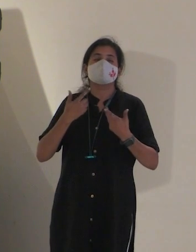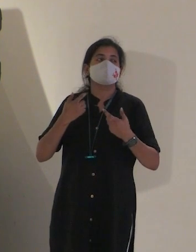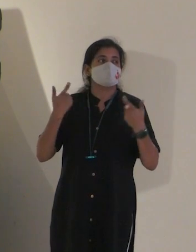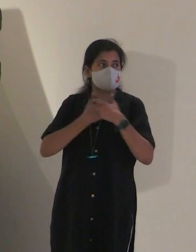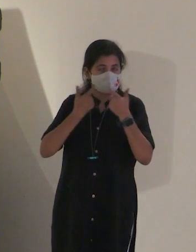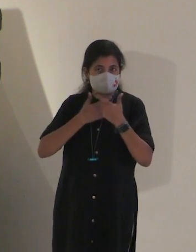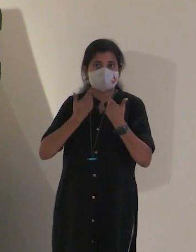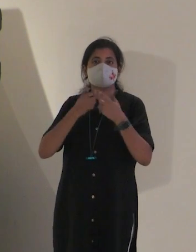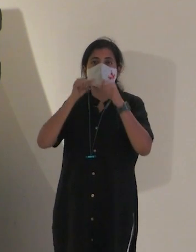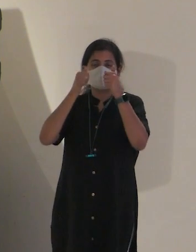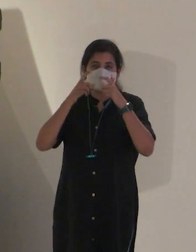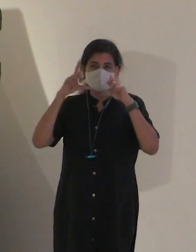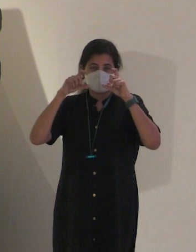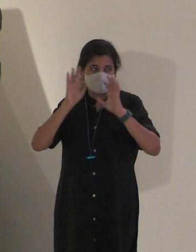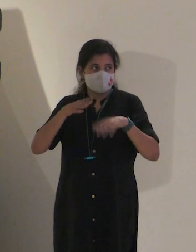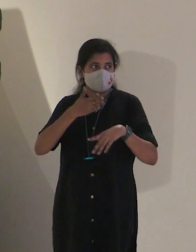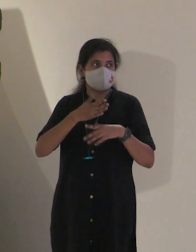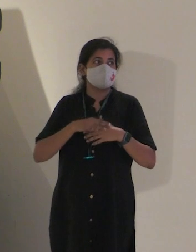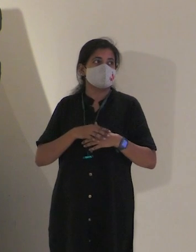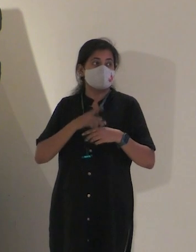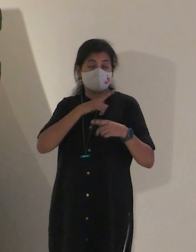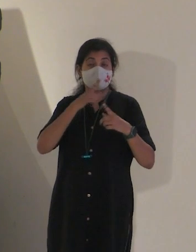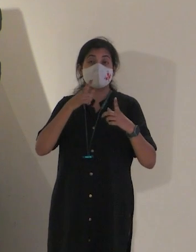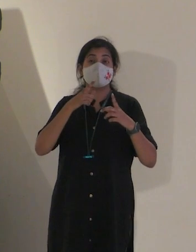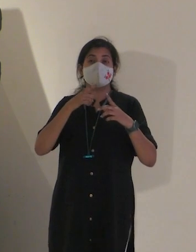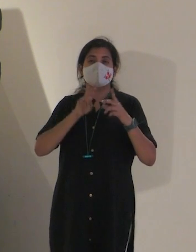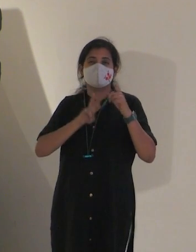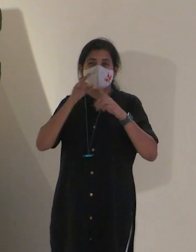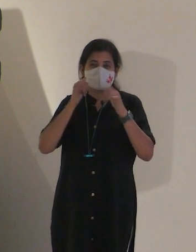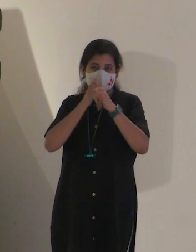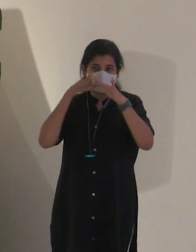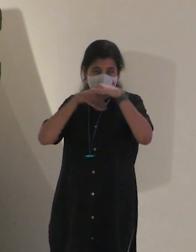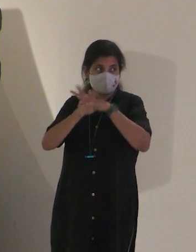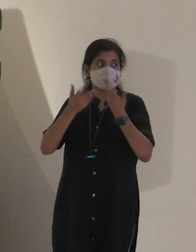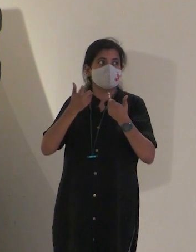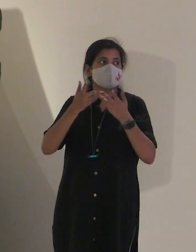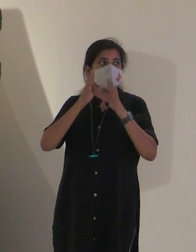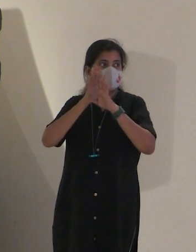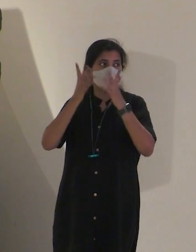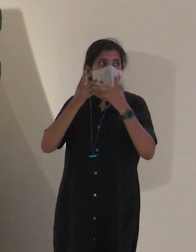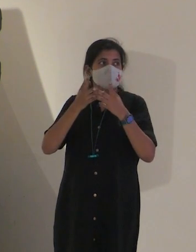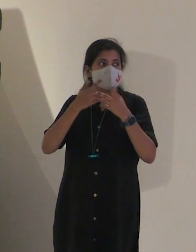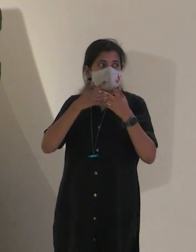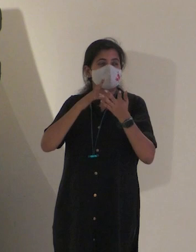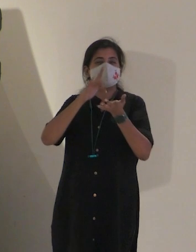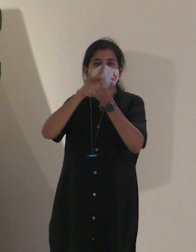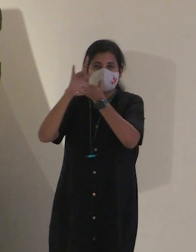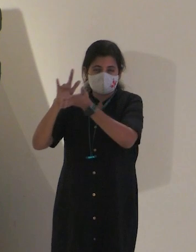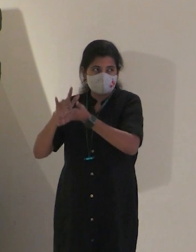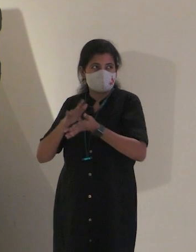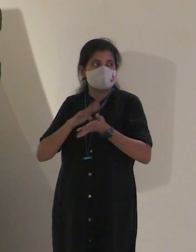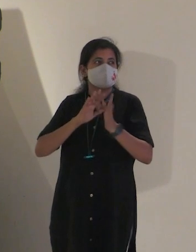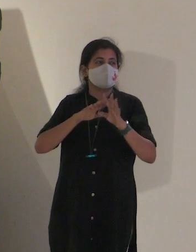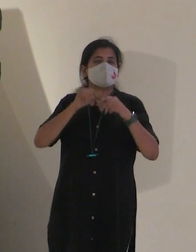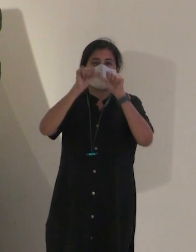Lord Cornwallis in Victoria Memorial Hall, in a space where we have many open-air talks and performances and all